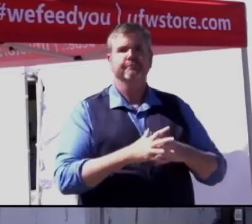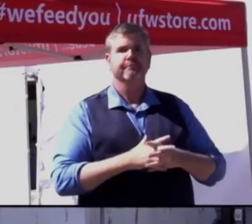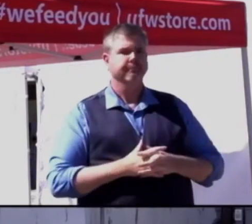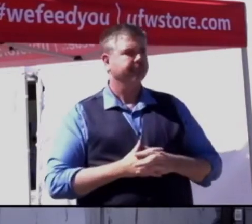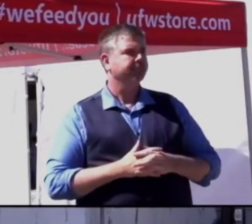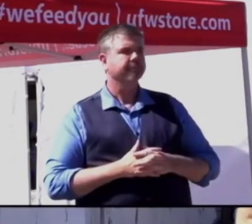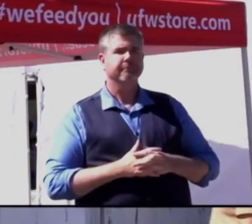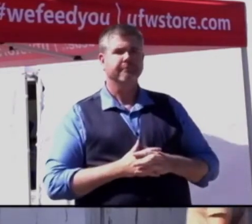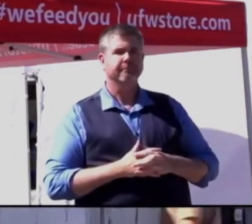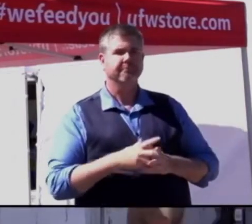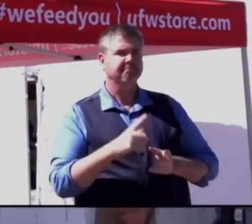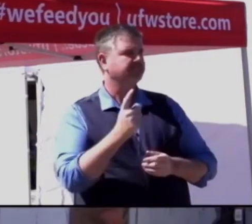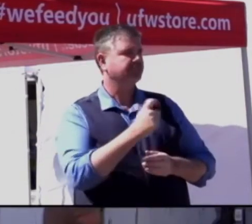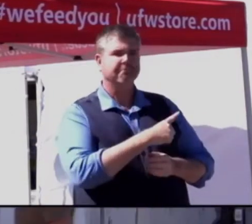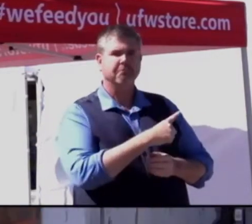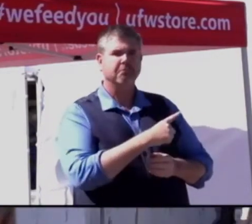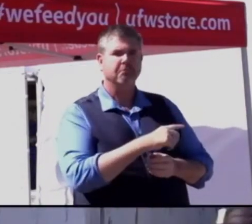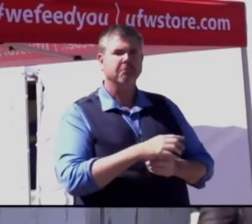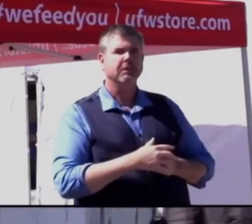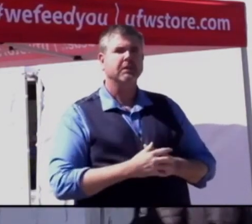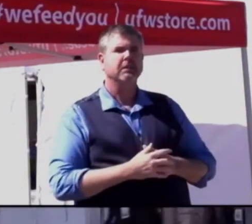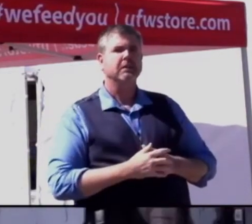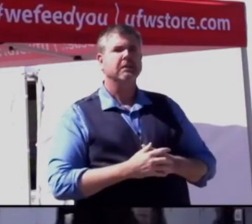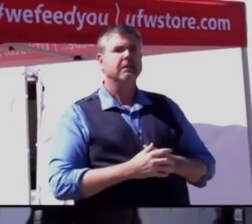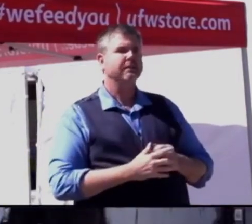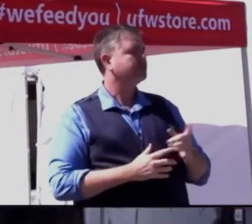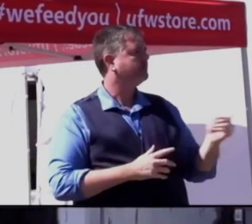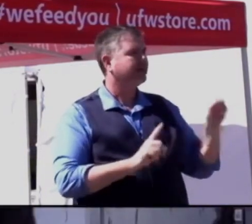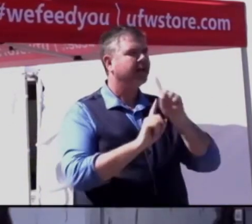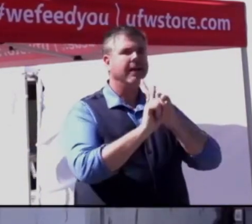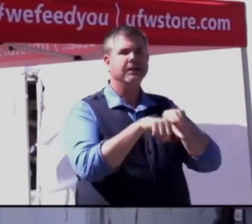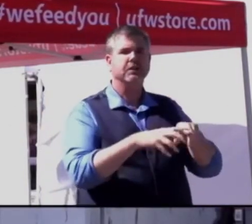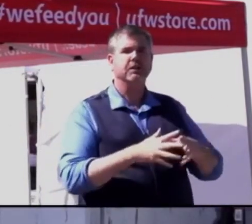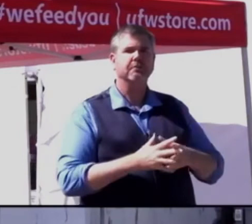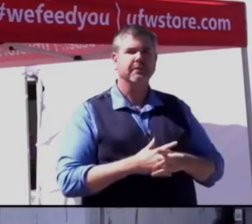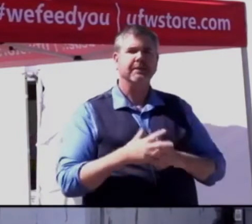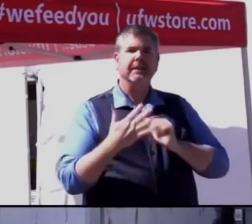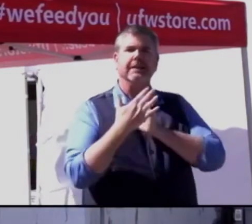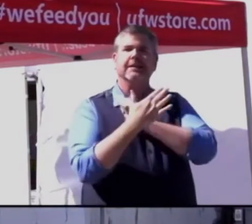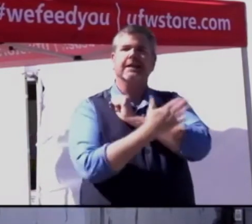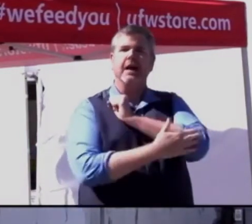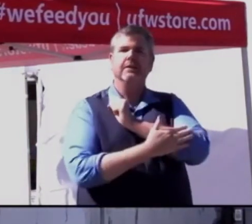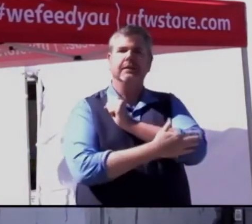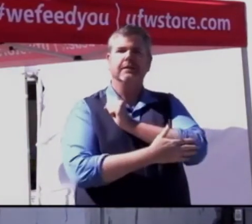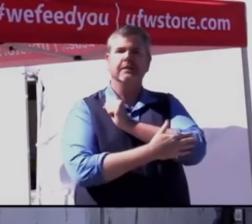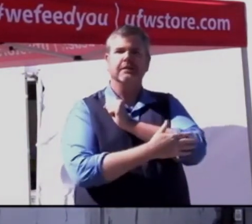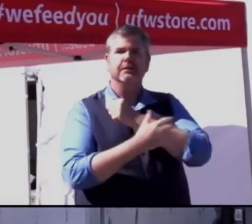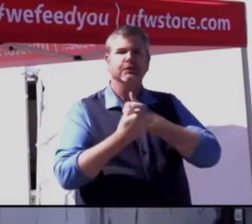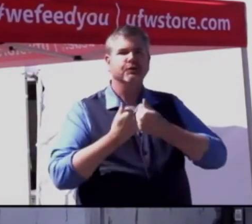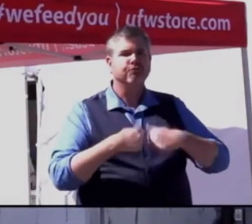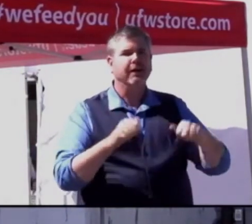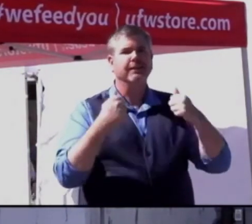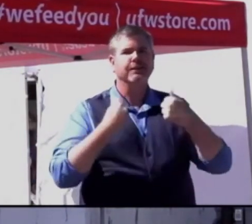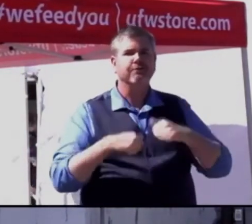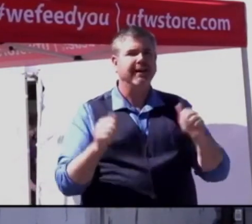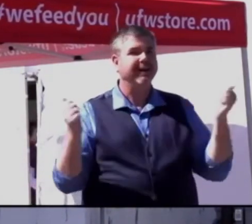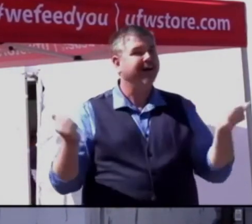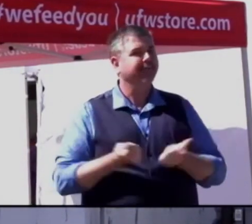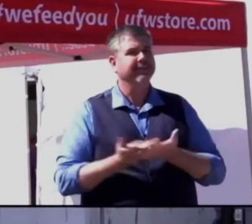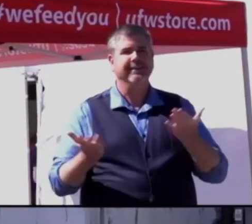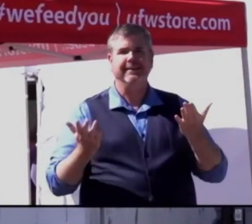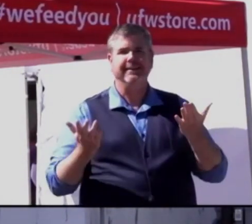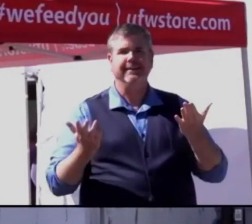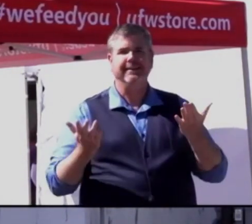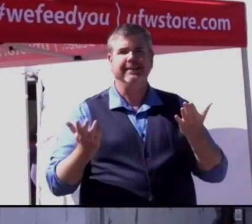it. In Santa Clara County, we've tried everything that we have the power